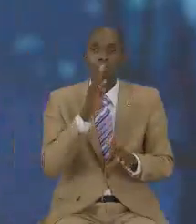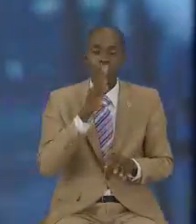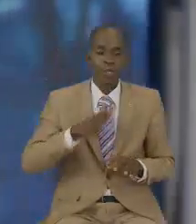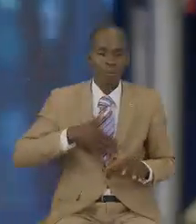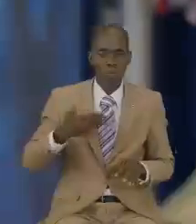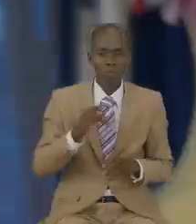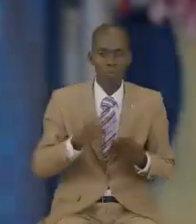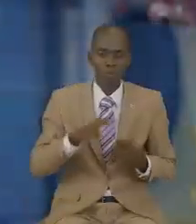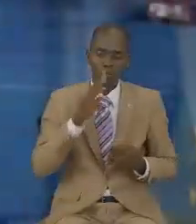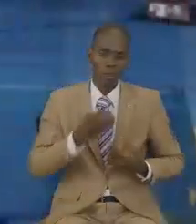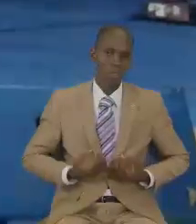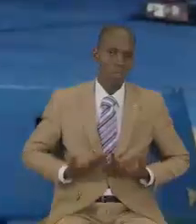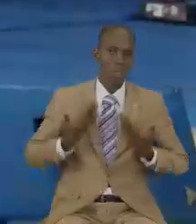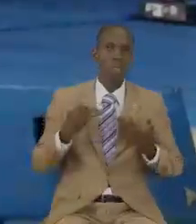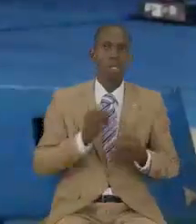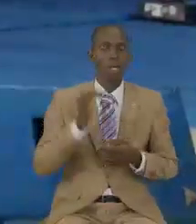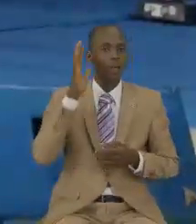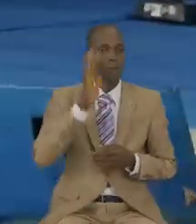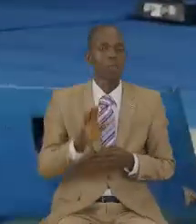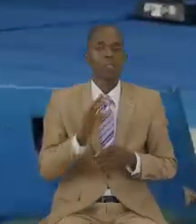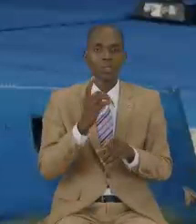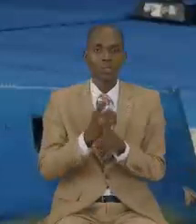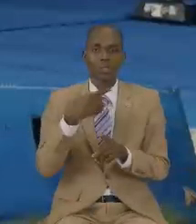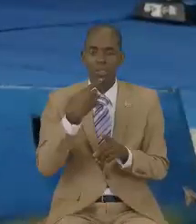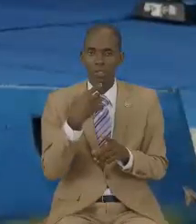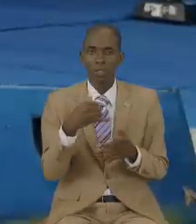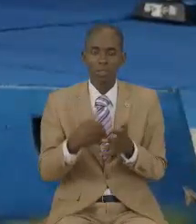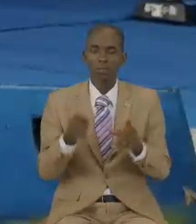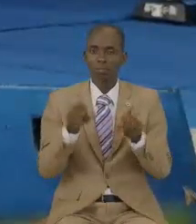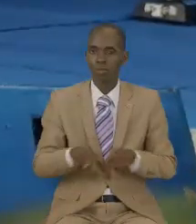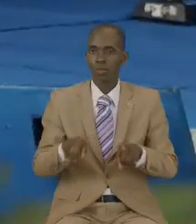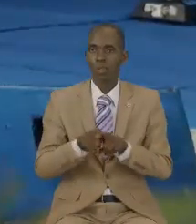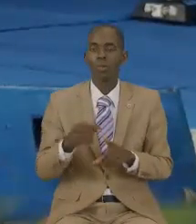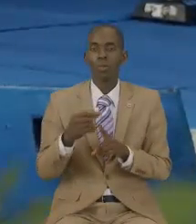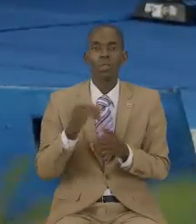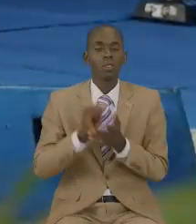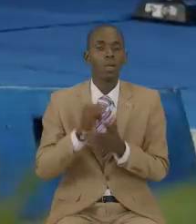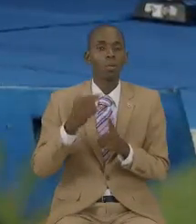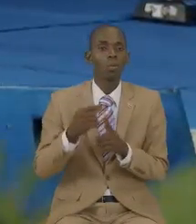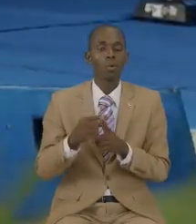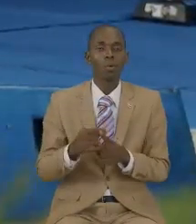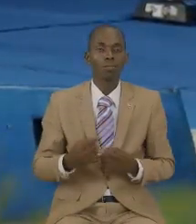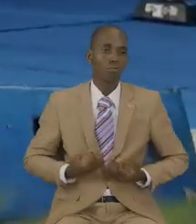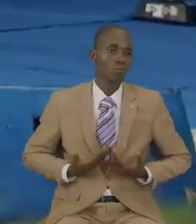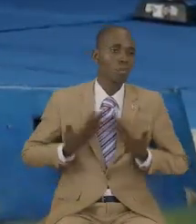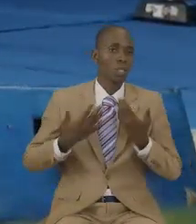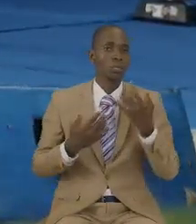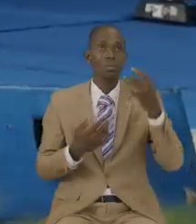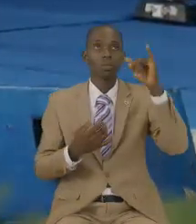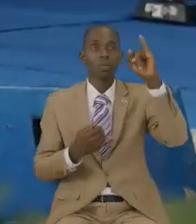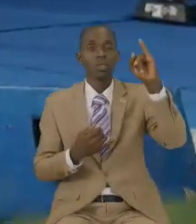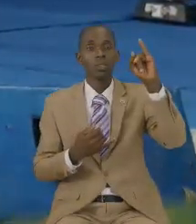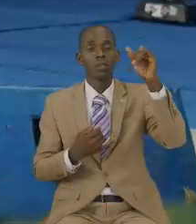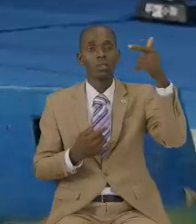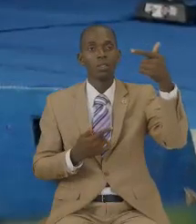going to use, as I normally do, the letters of that word ignited. You might want to write down number one,